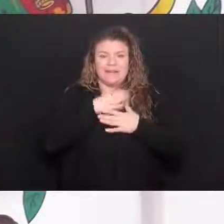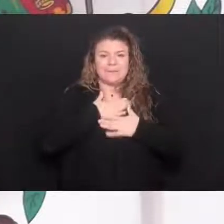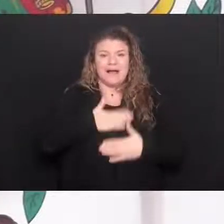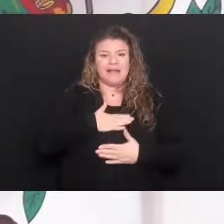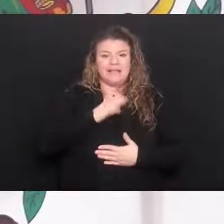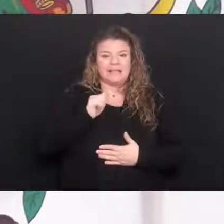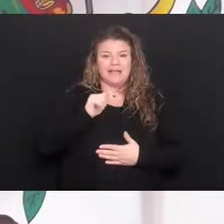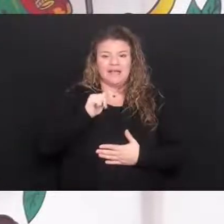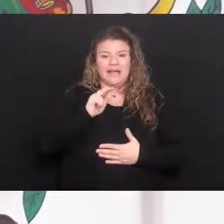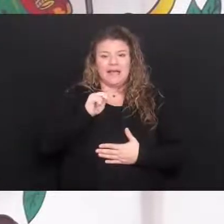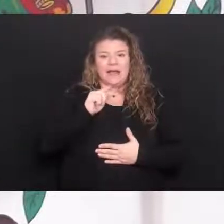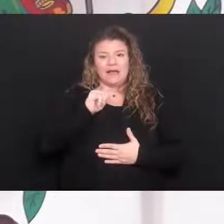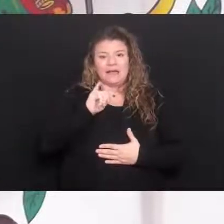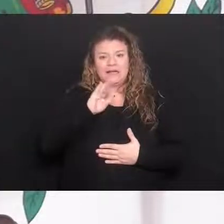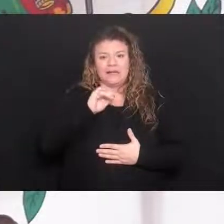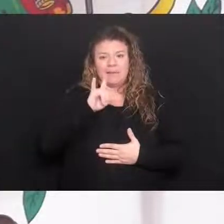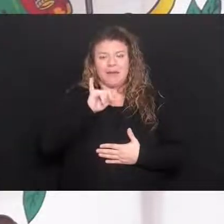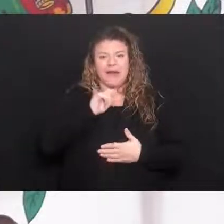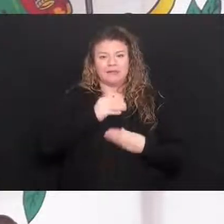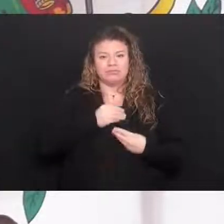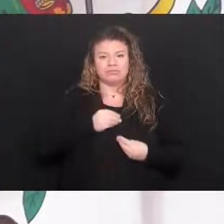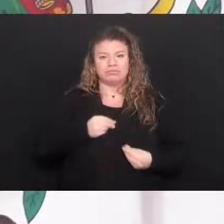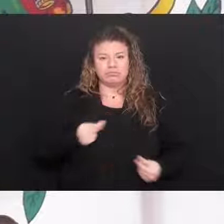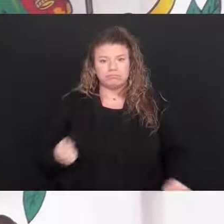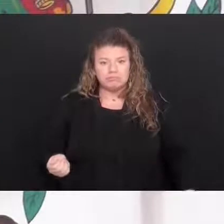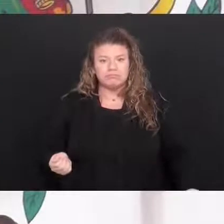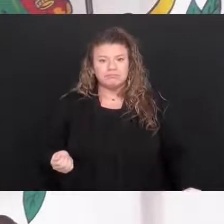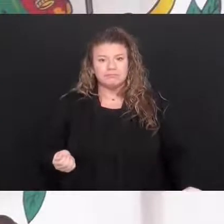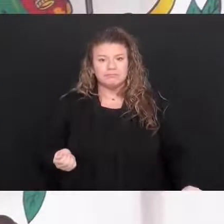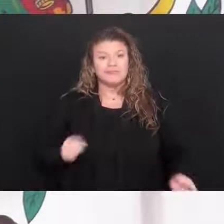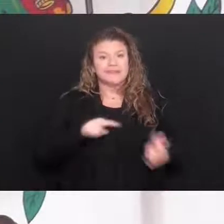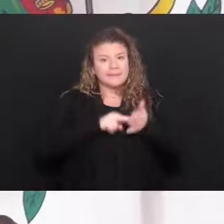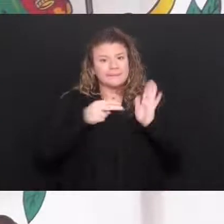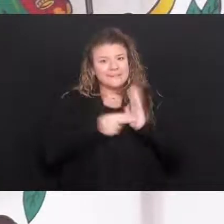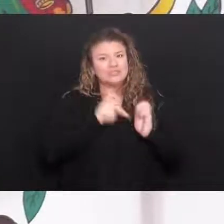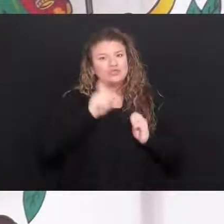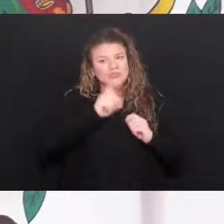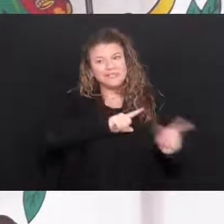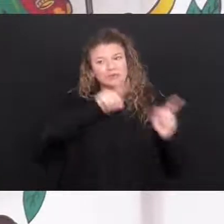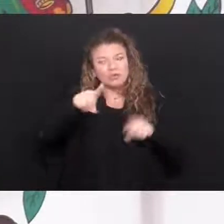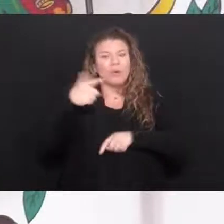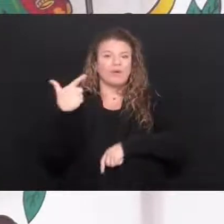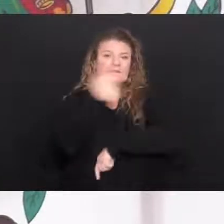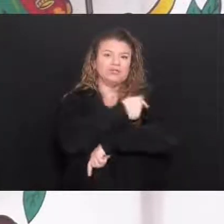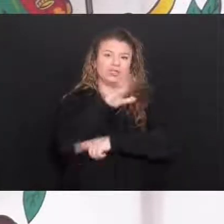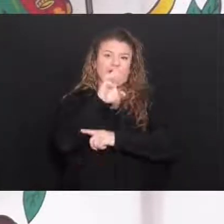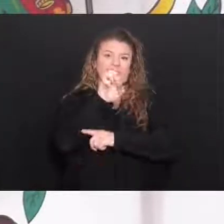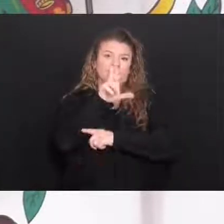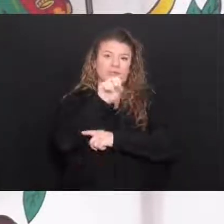off, and you need your booster shot. You got to listen to me.